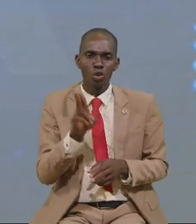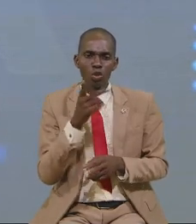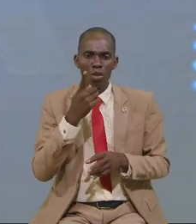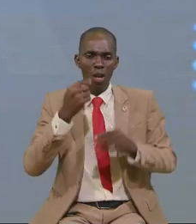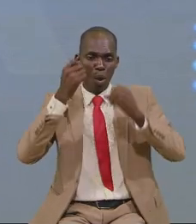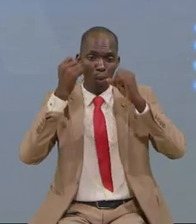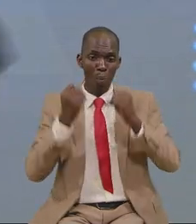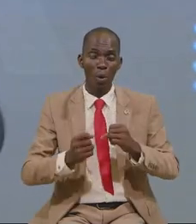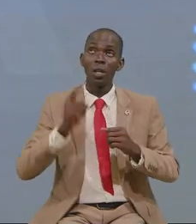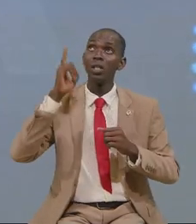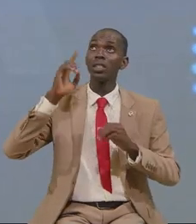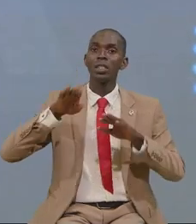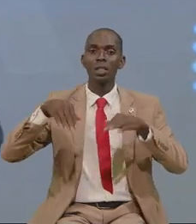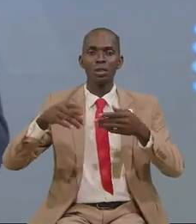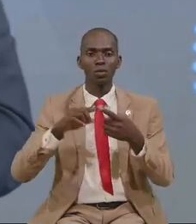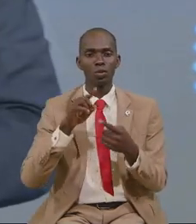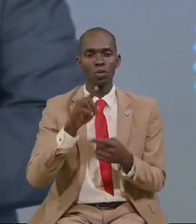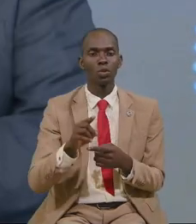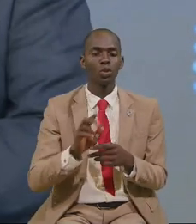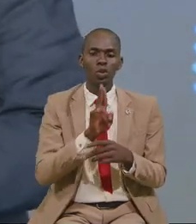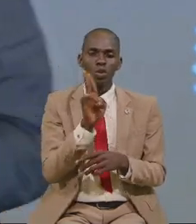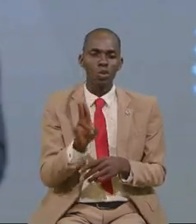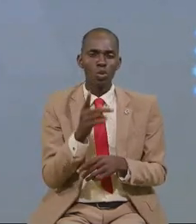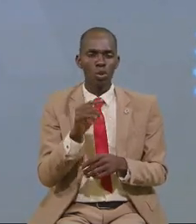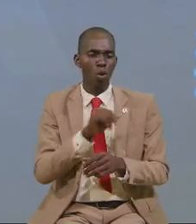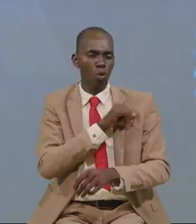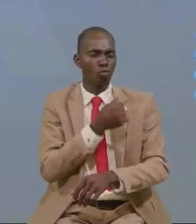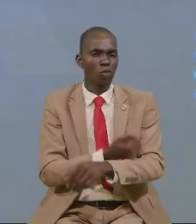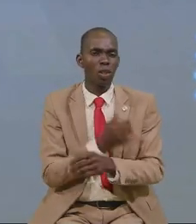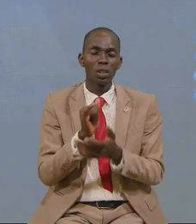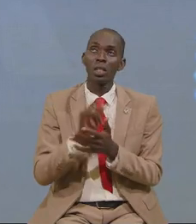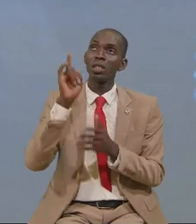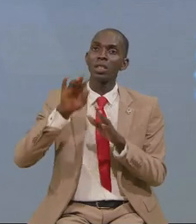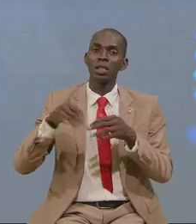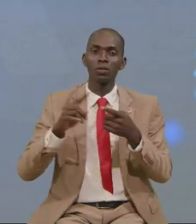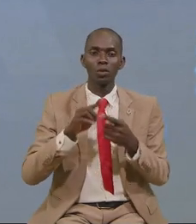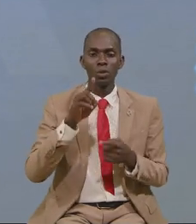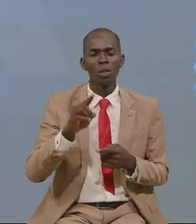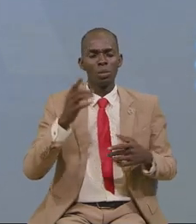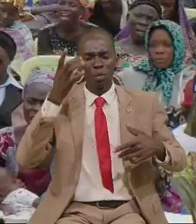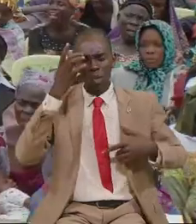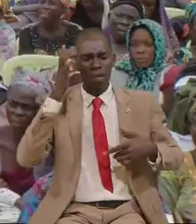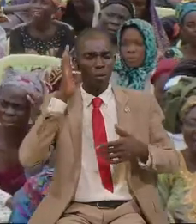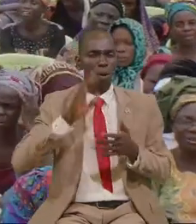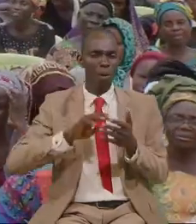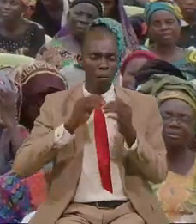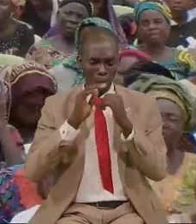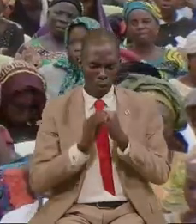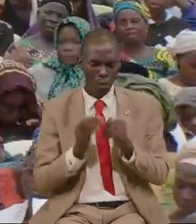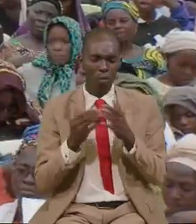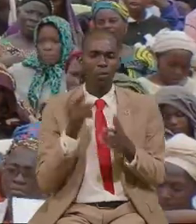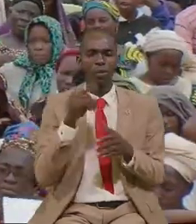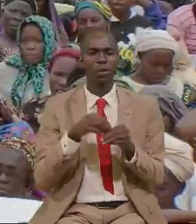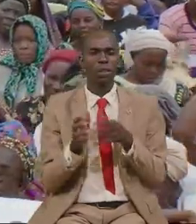and use the authority that he gives you. Sickness will bow before you. Demons will